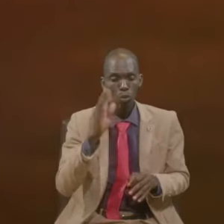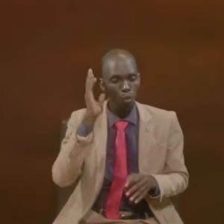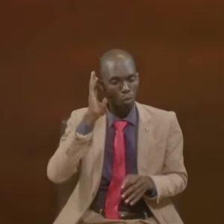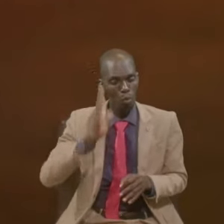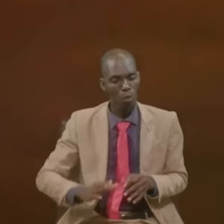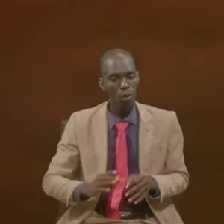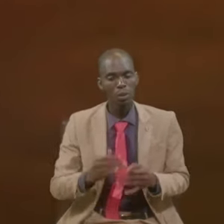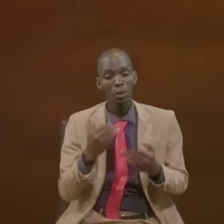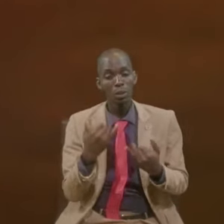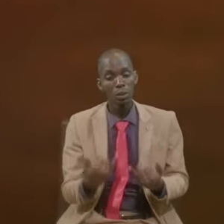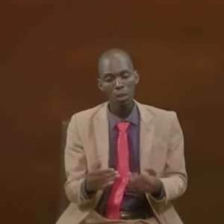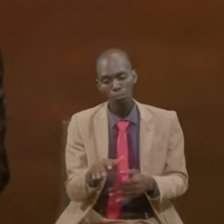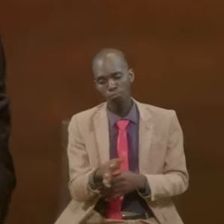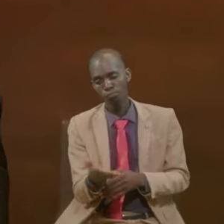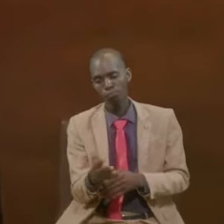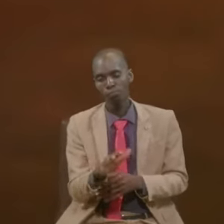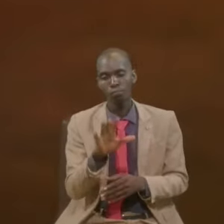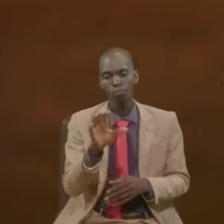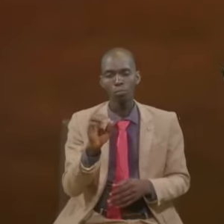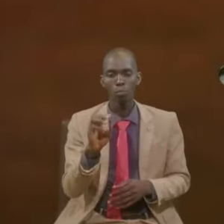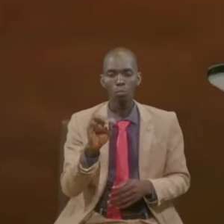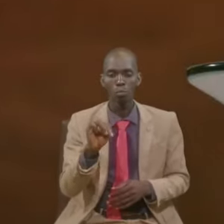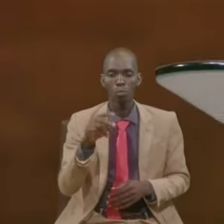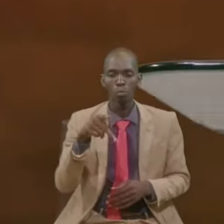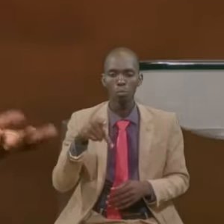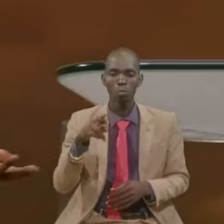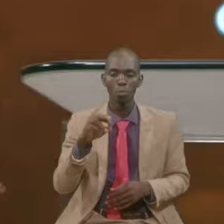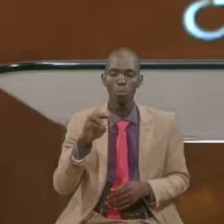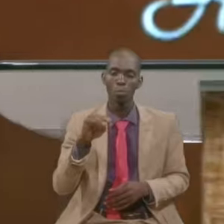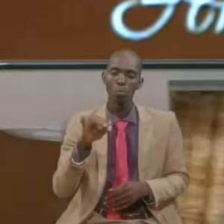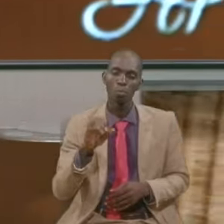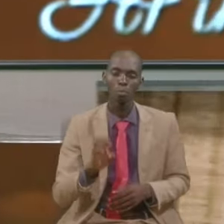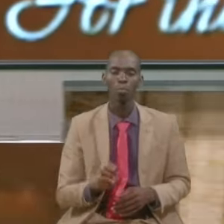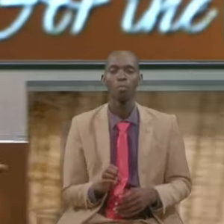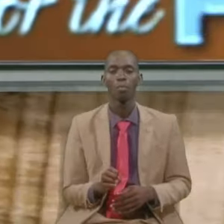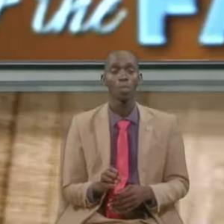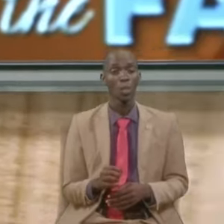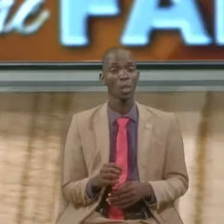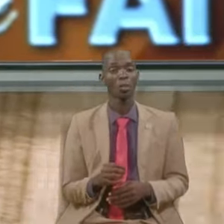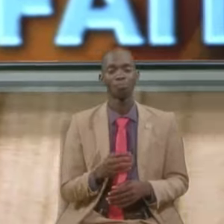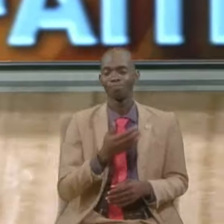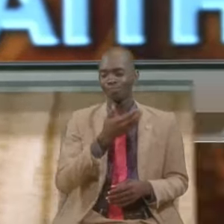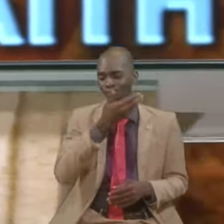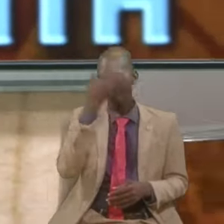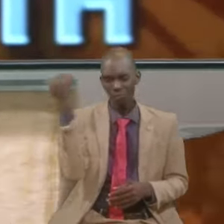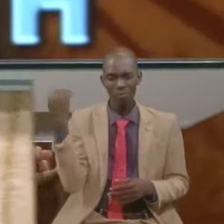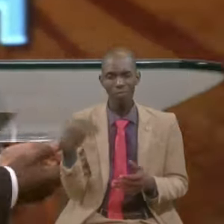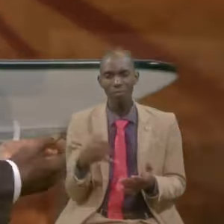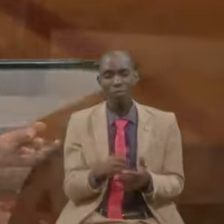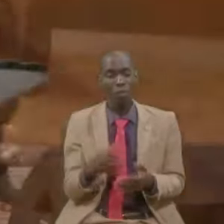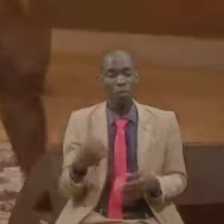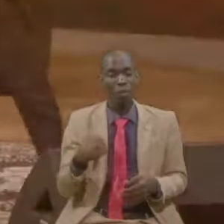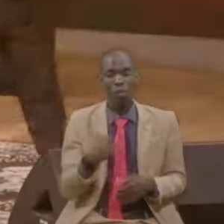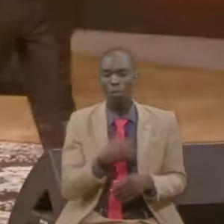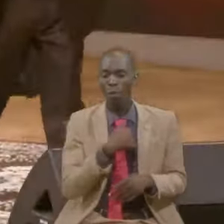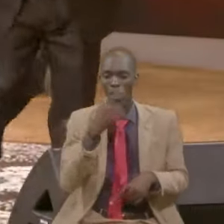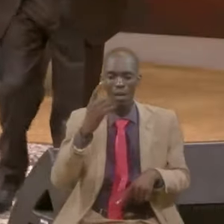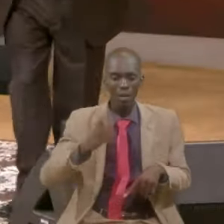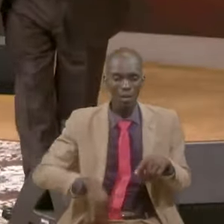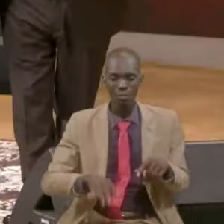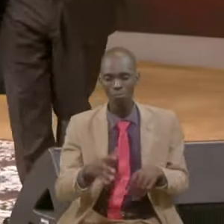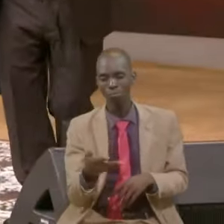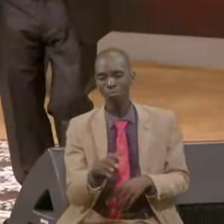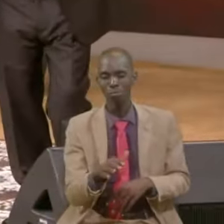compromise. Forget it. Forget it. We cannot compromise the word of God and